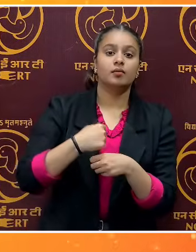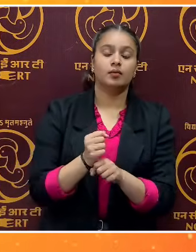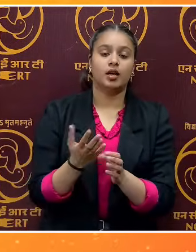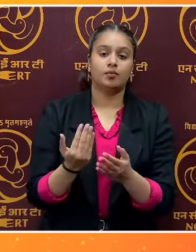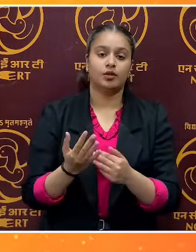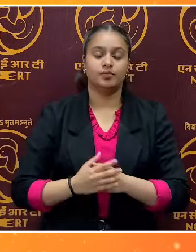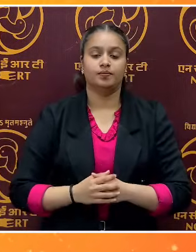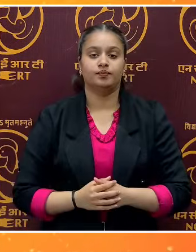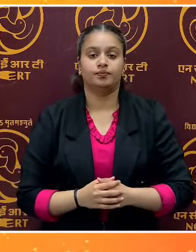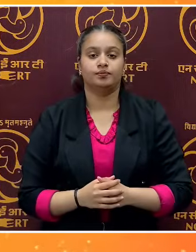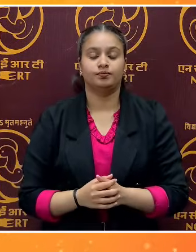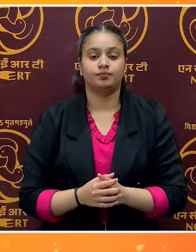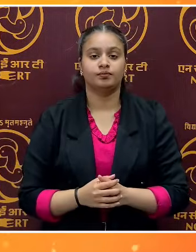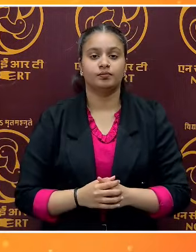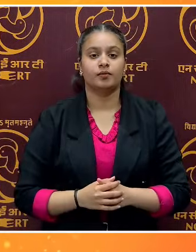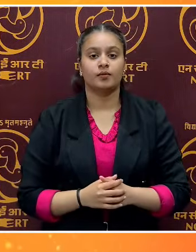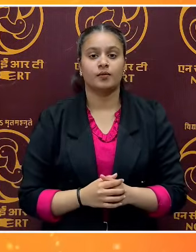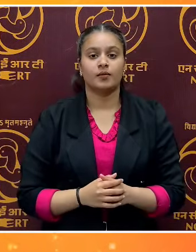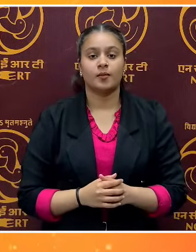me take this